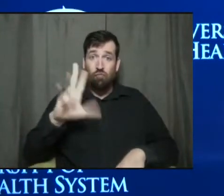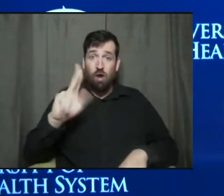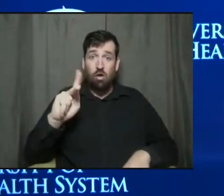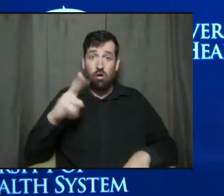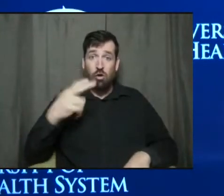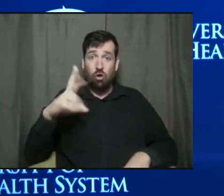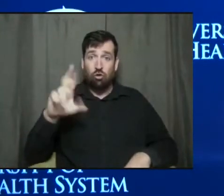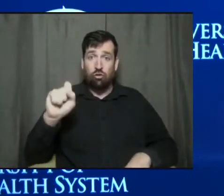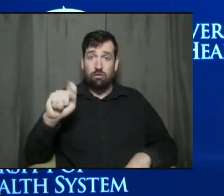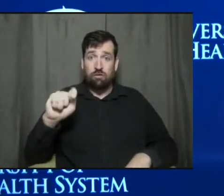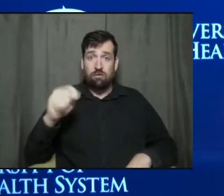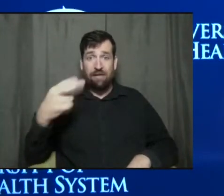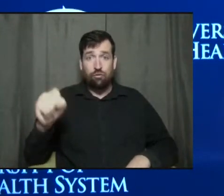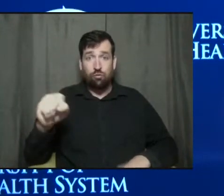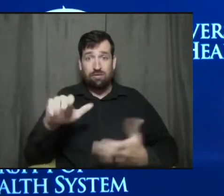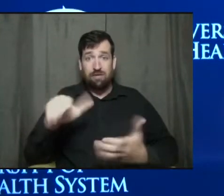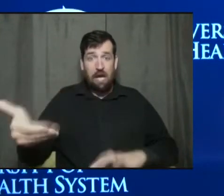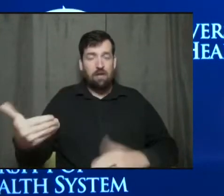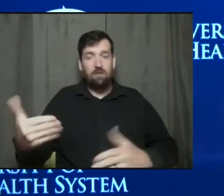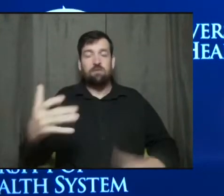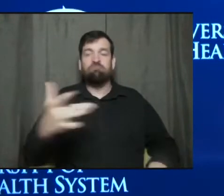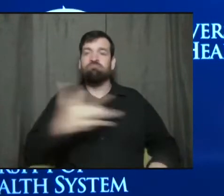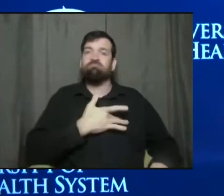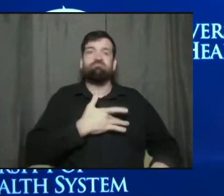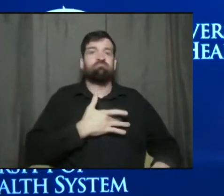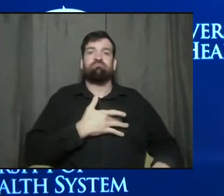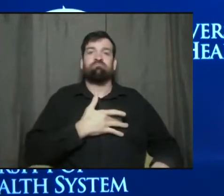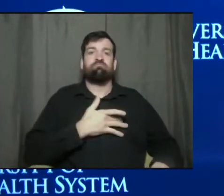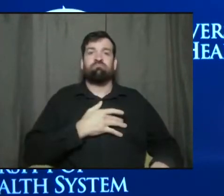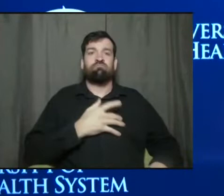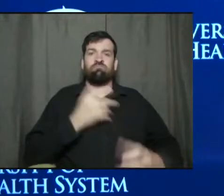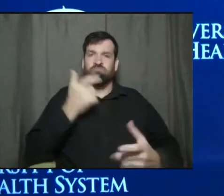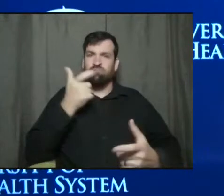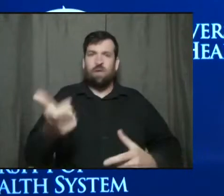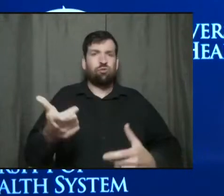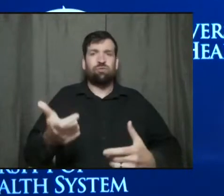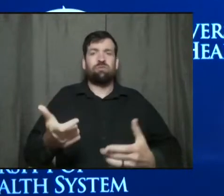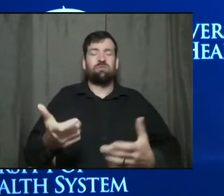ever knew. I've watched young mothers die.